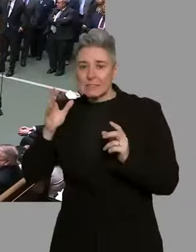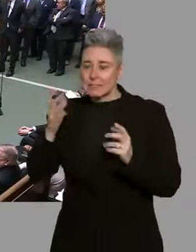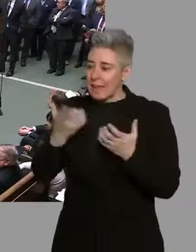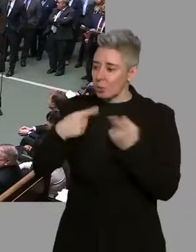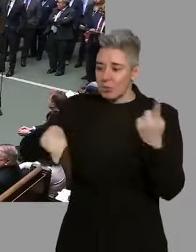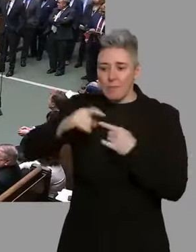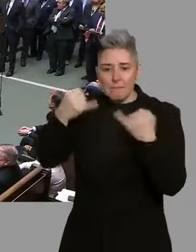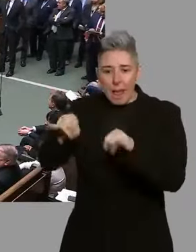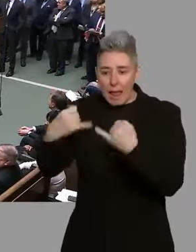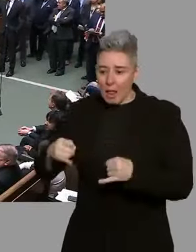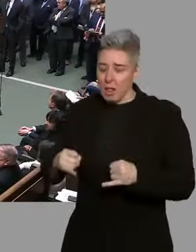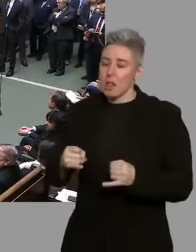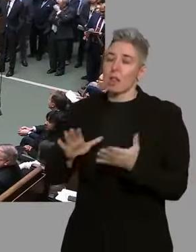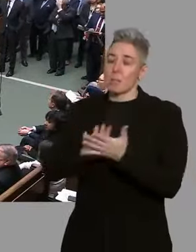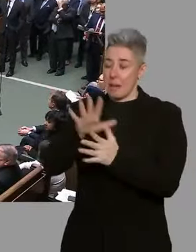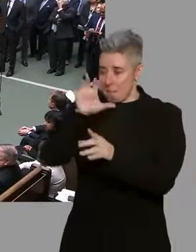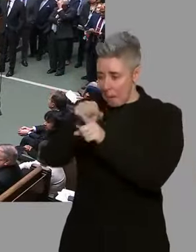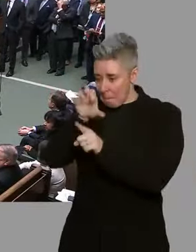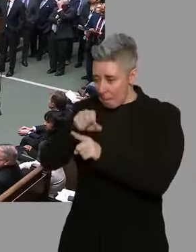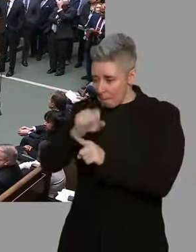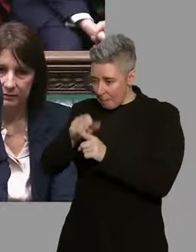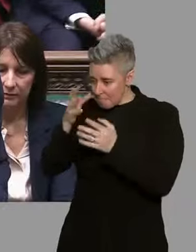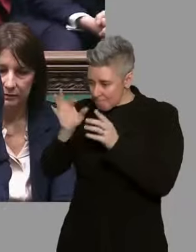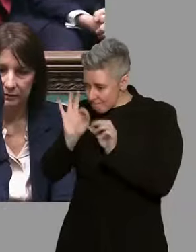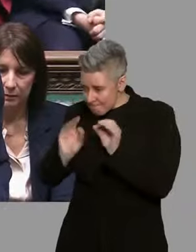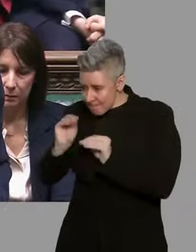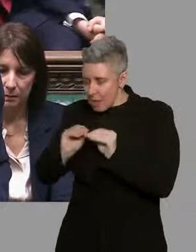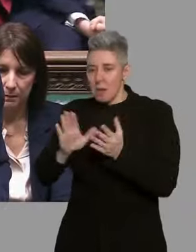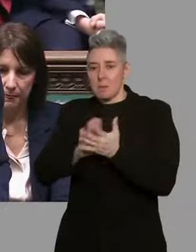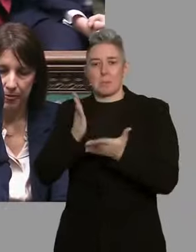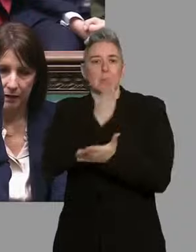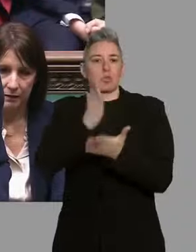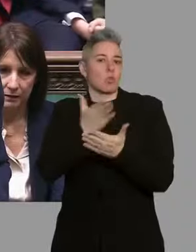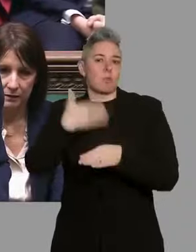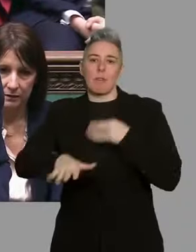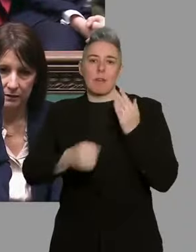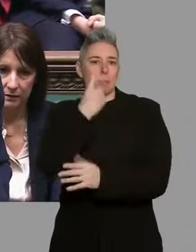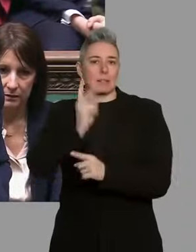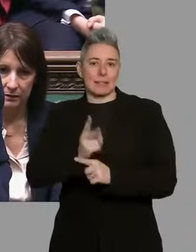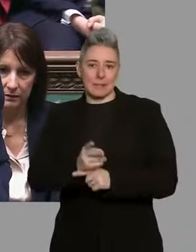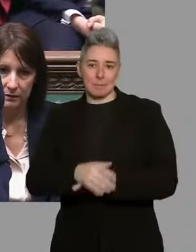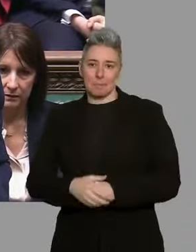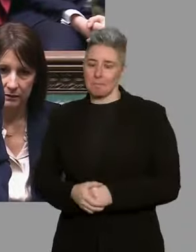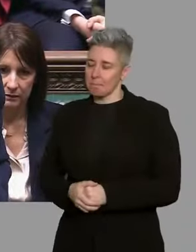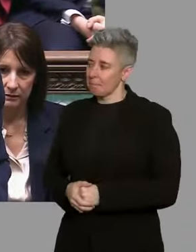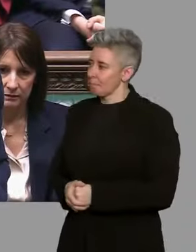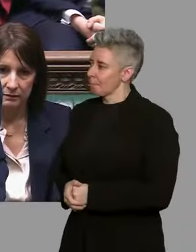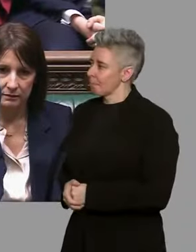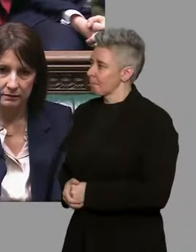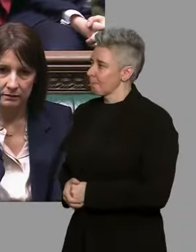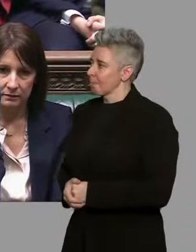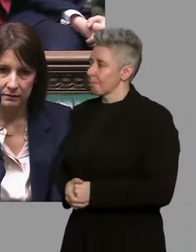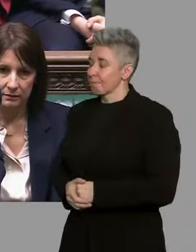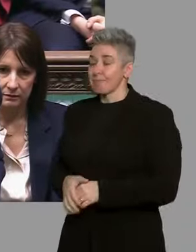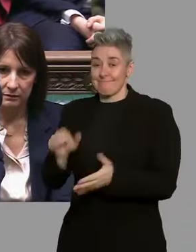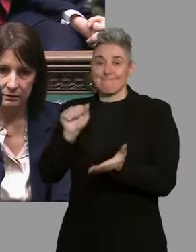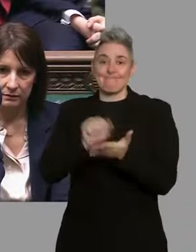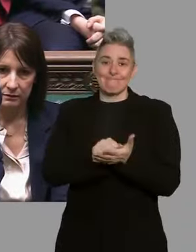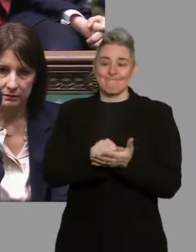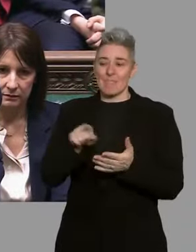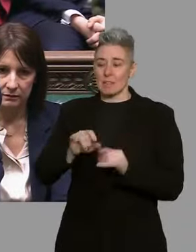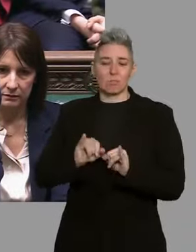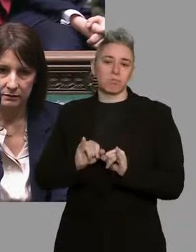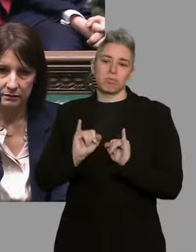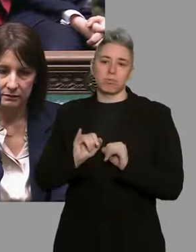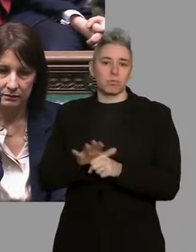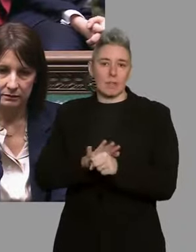He rightly raises this absolutely harrowing case, and it is important that